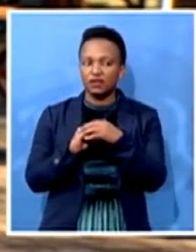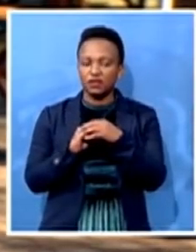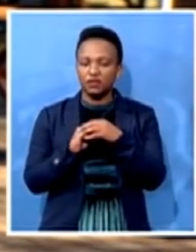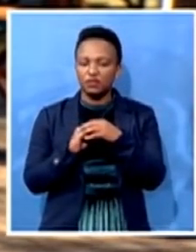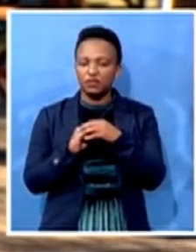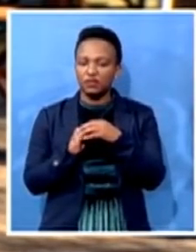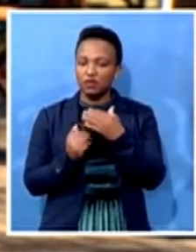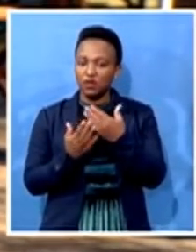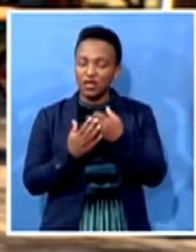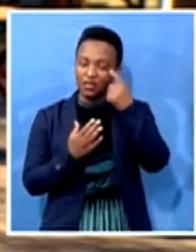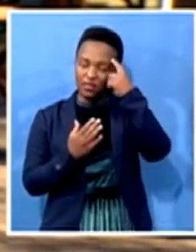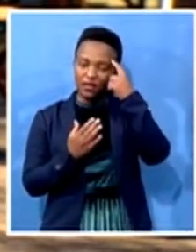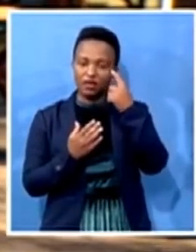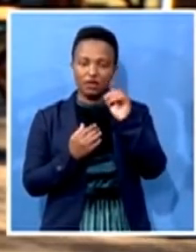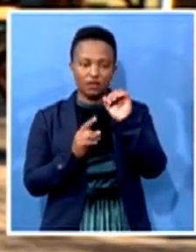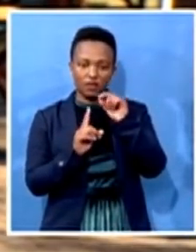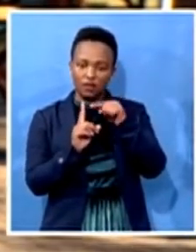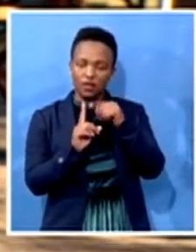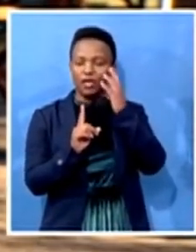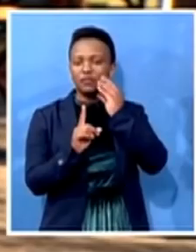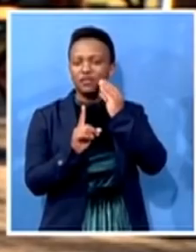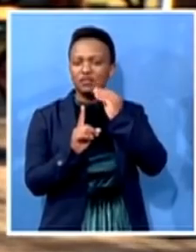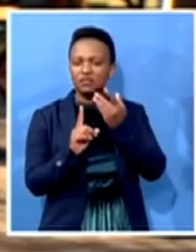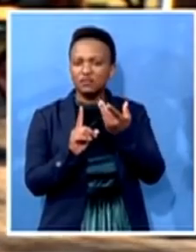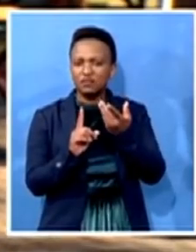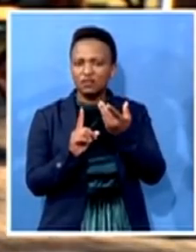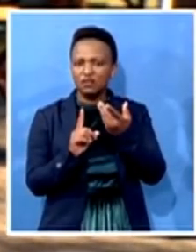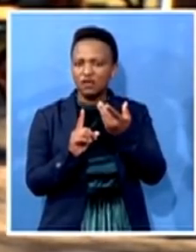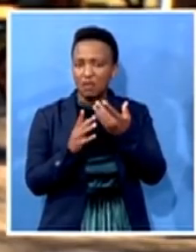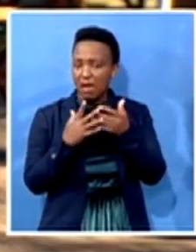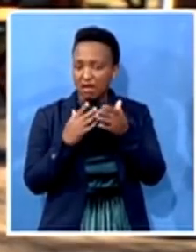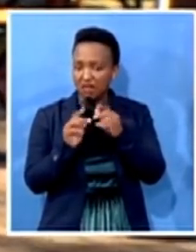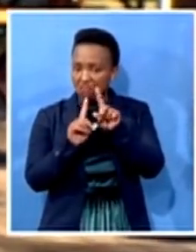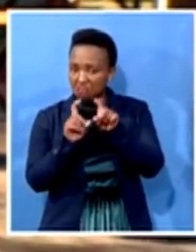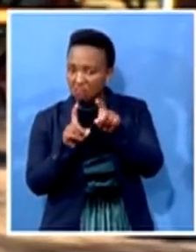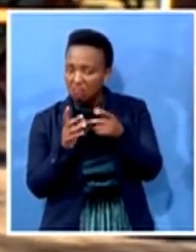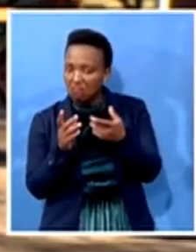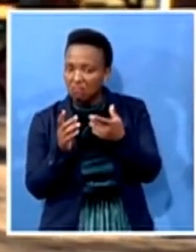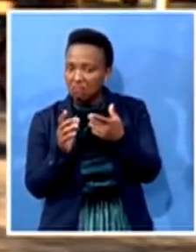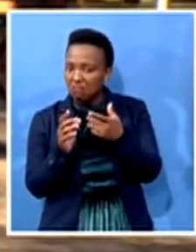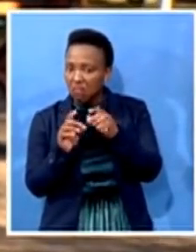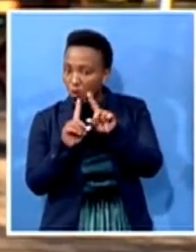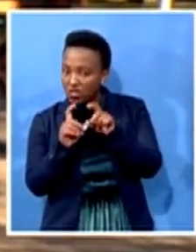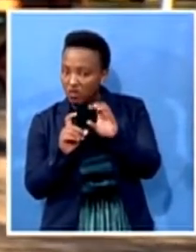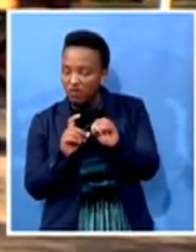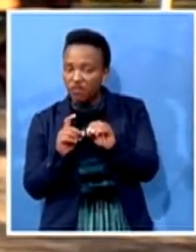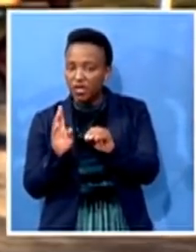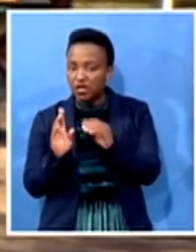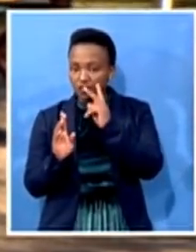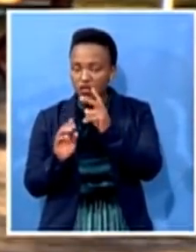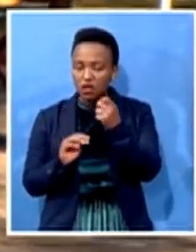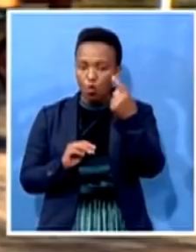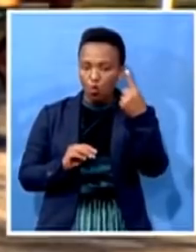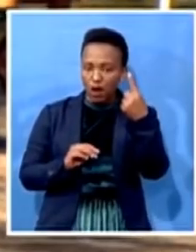obviously maybe there's certain clarity that you need. Any rounds of questions? Then there's one raised. Okay, I see the same hands as